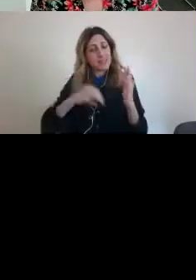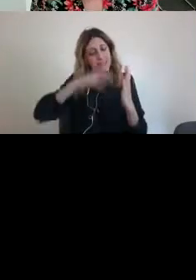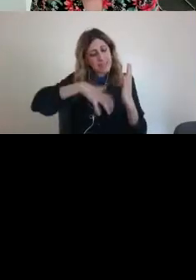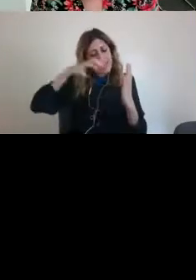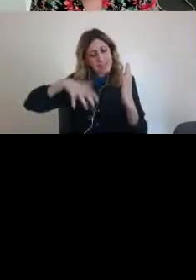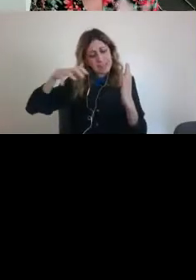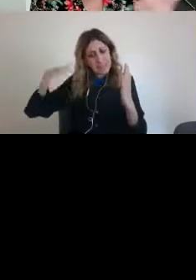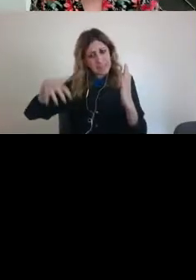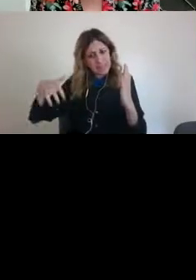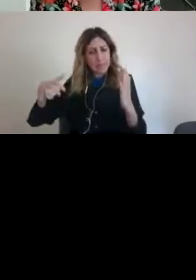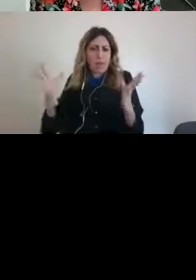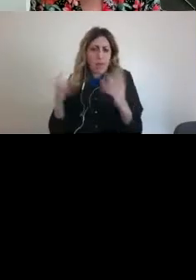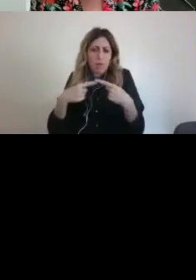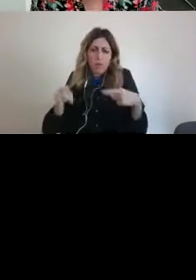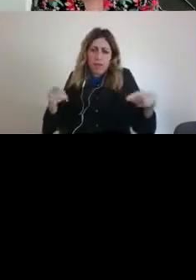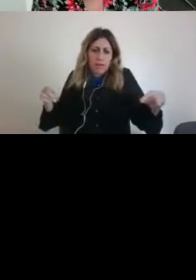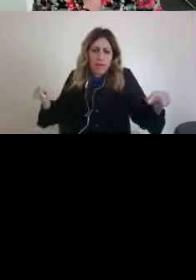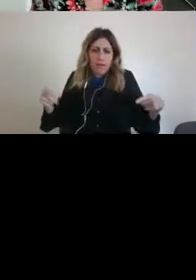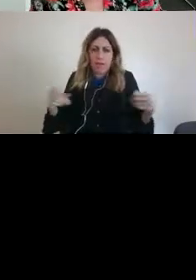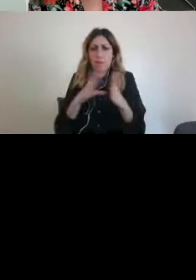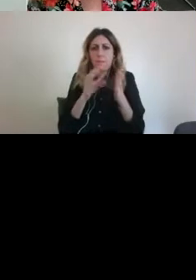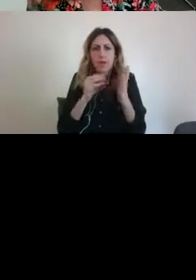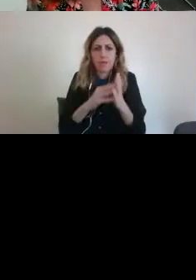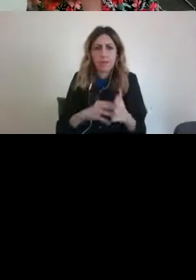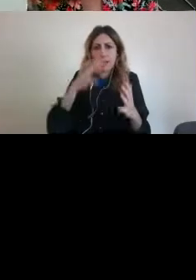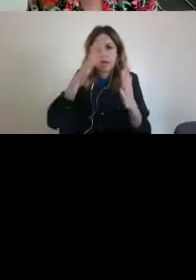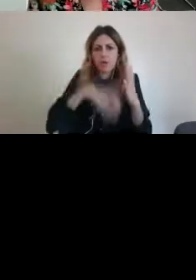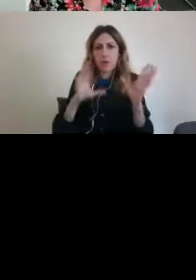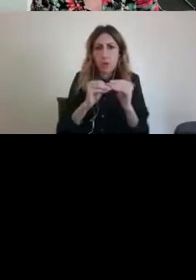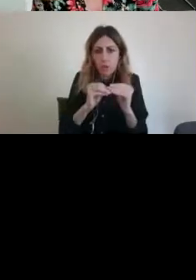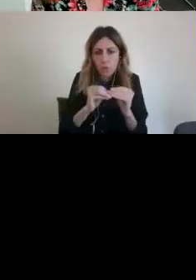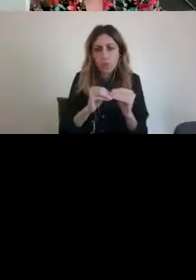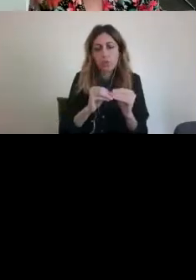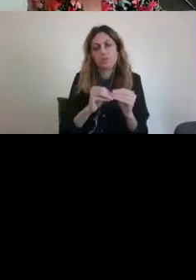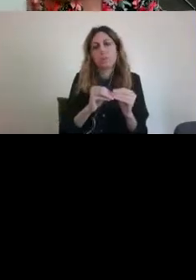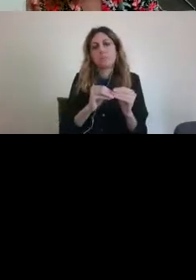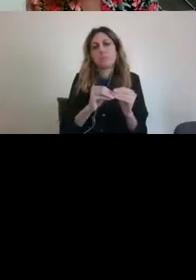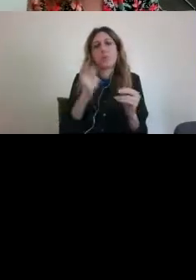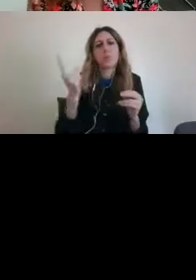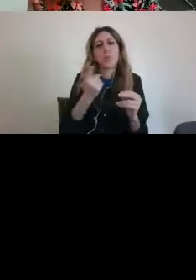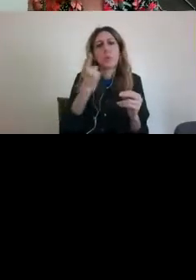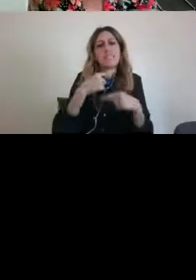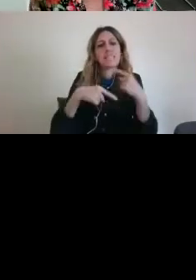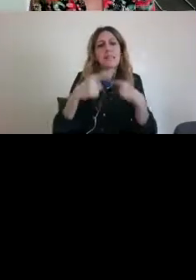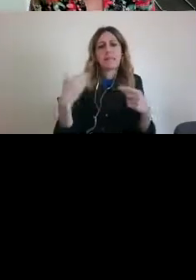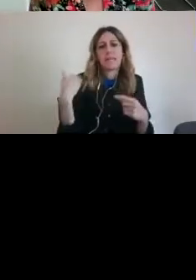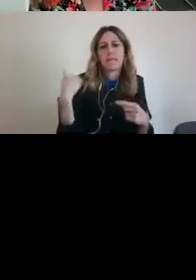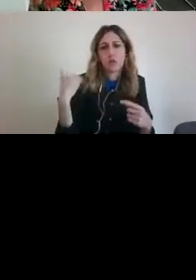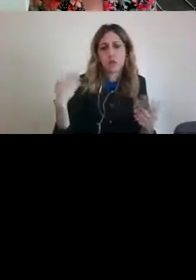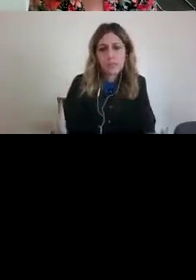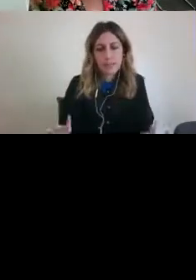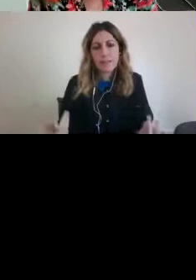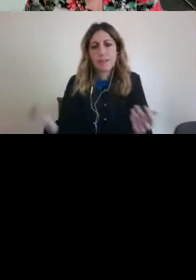wrote an article about site structure FAQ, an article about internal linking, an article about the importance of site structure,